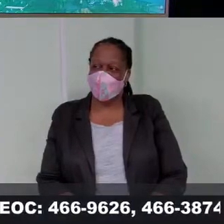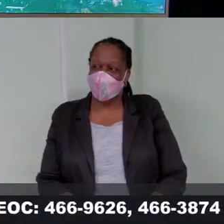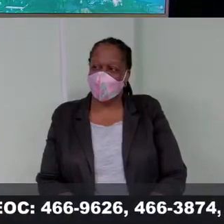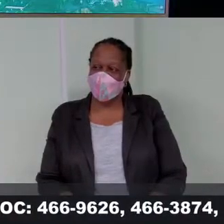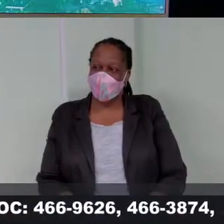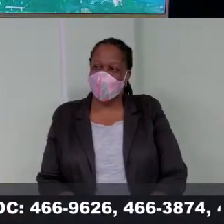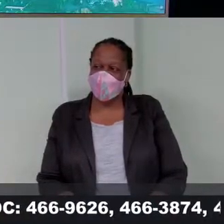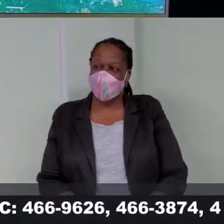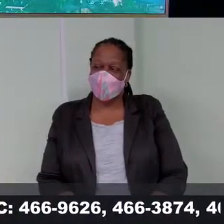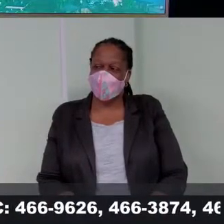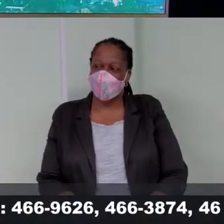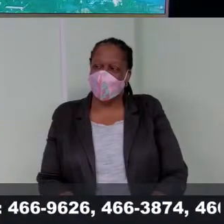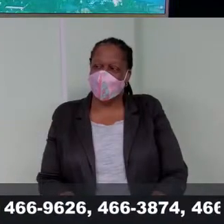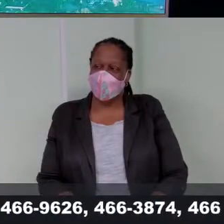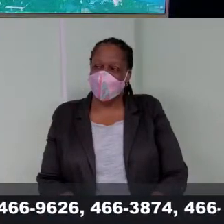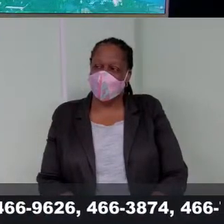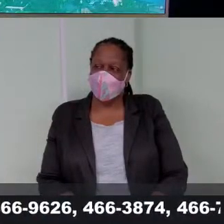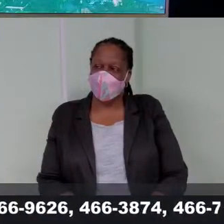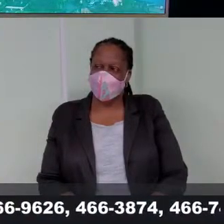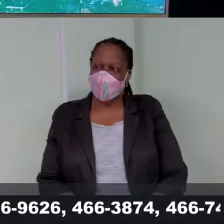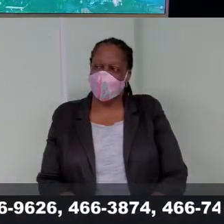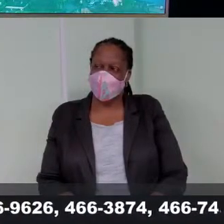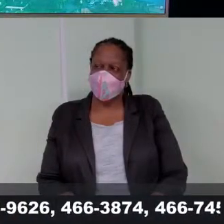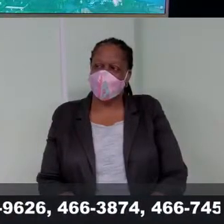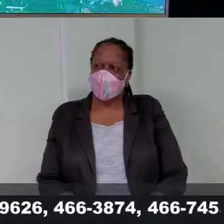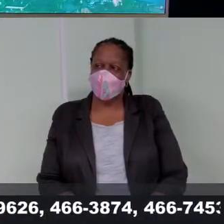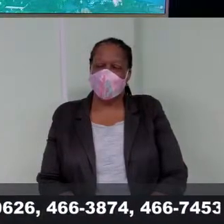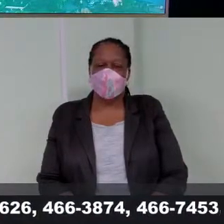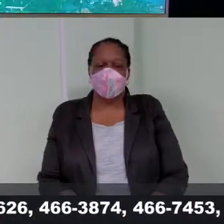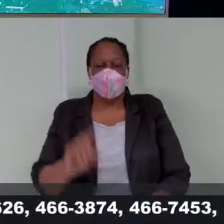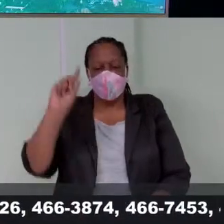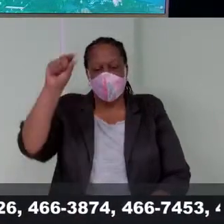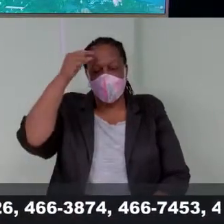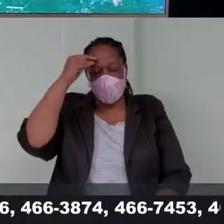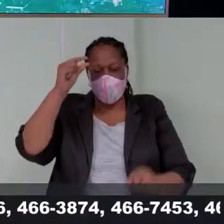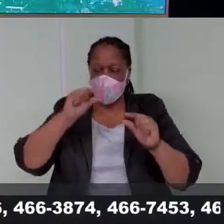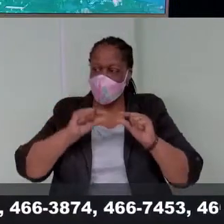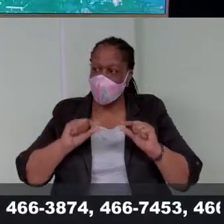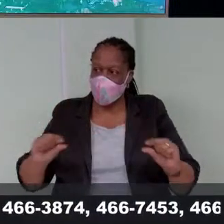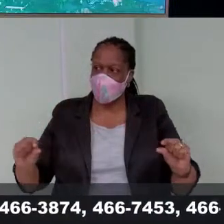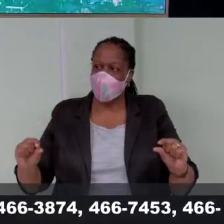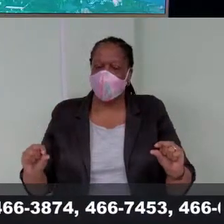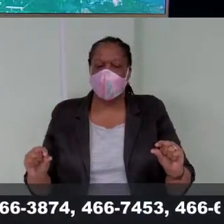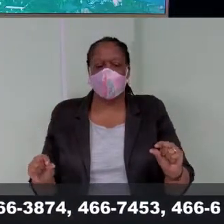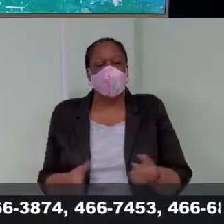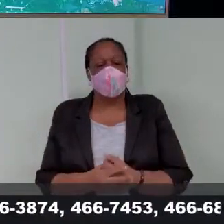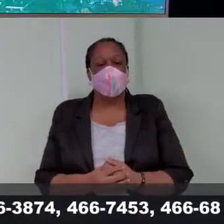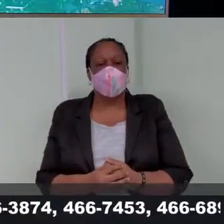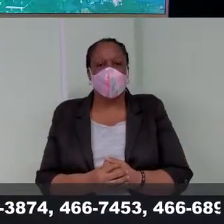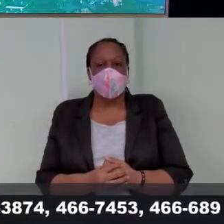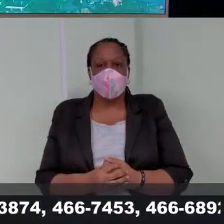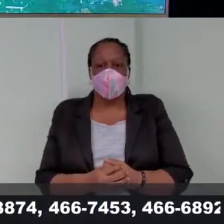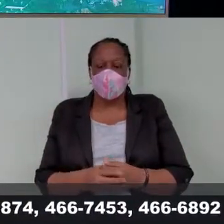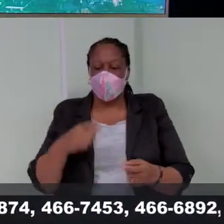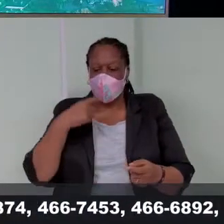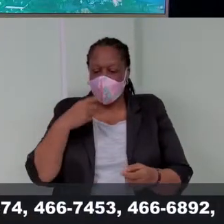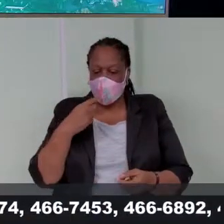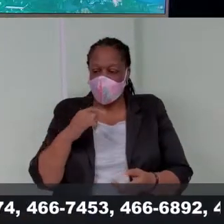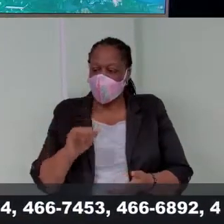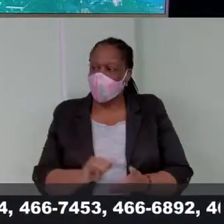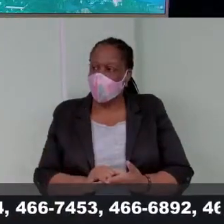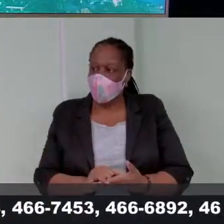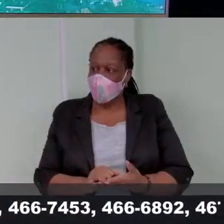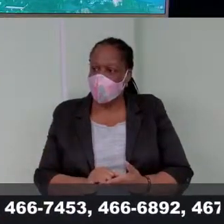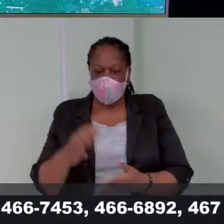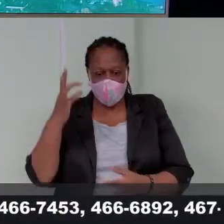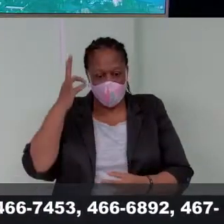Superintendent Cromwell Henry. The Governor General mentioned during Tuesday's sitting of National Assembly that a decision